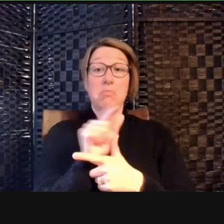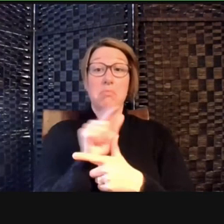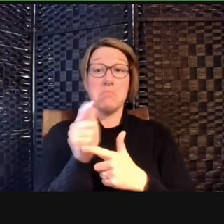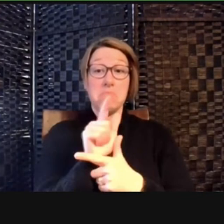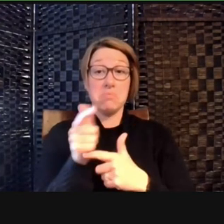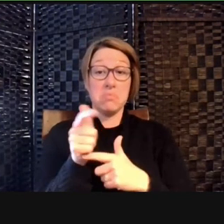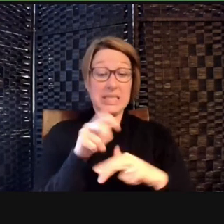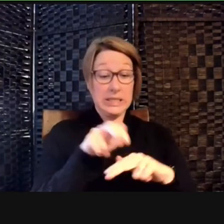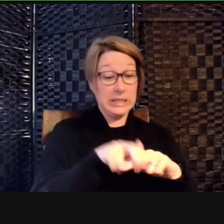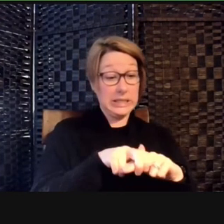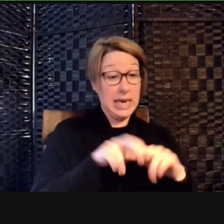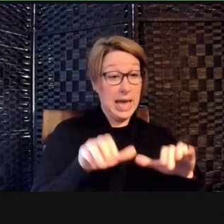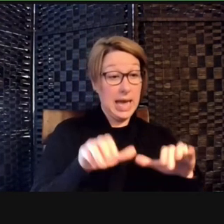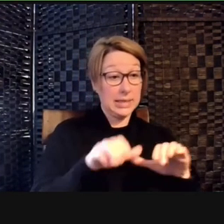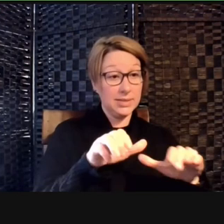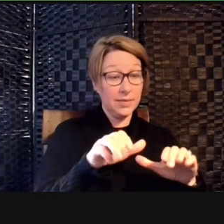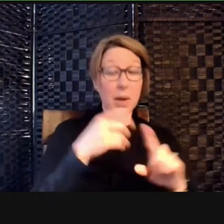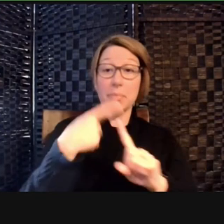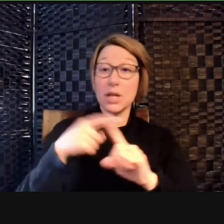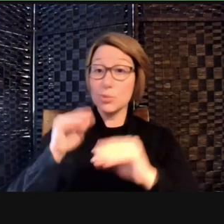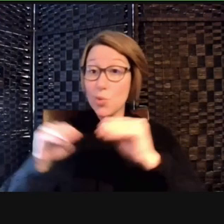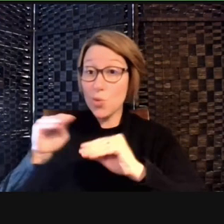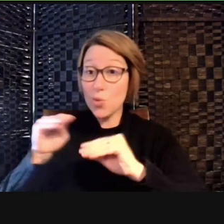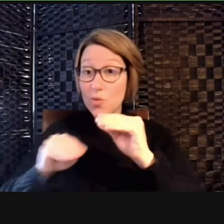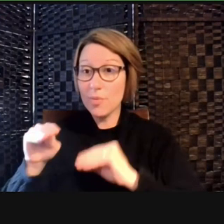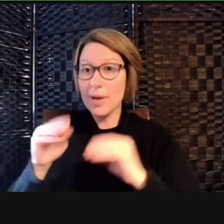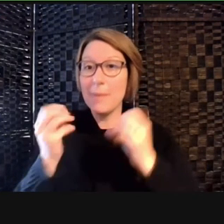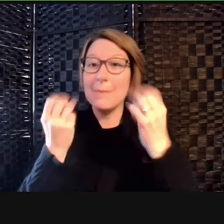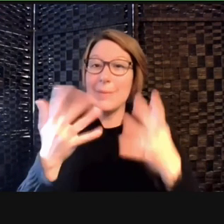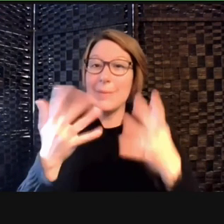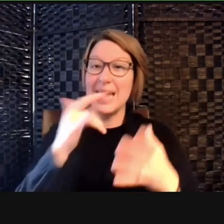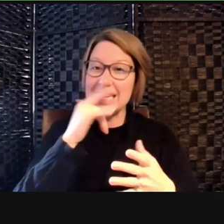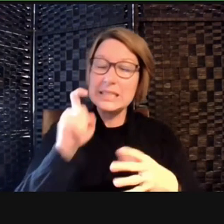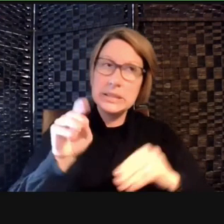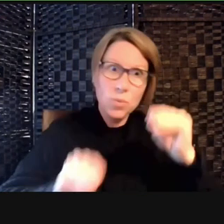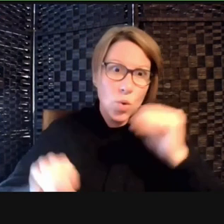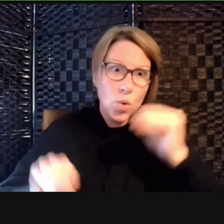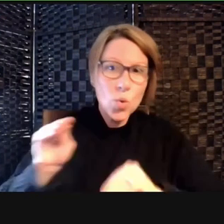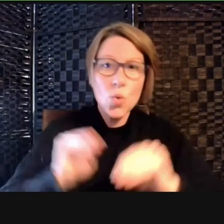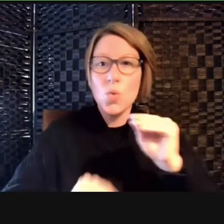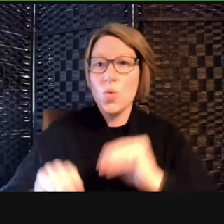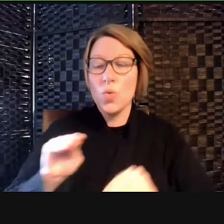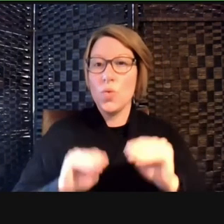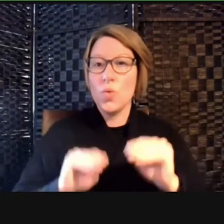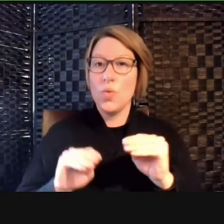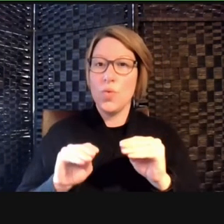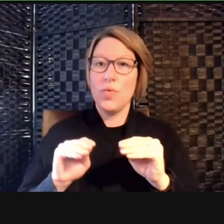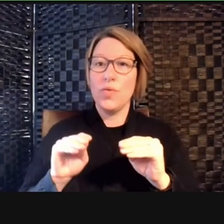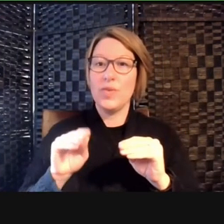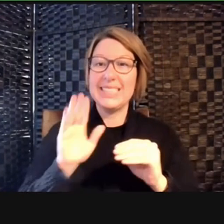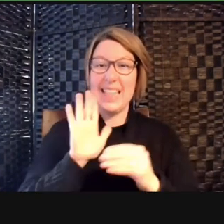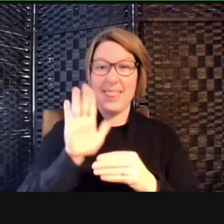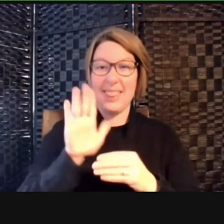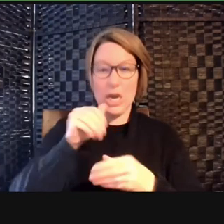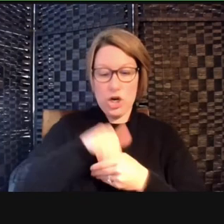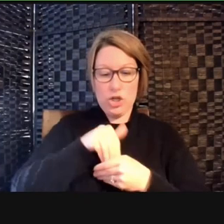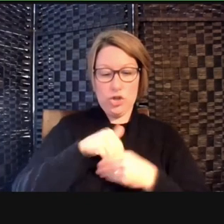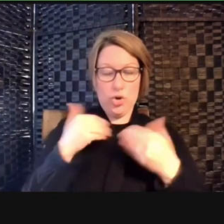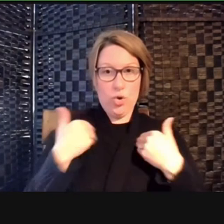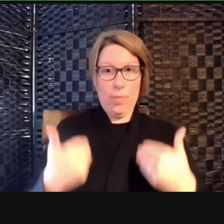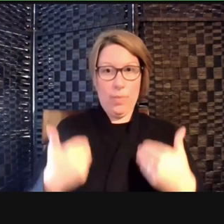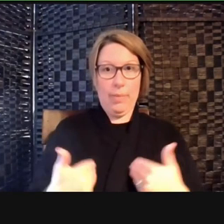require movement so that students can, a lot of these kids need to move, they need that activity. And it's their internal body telling